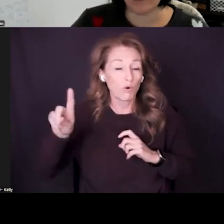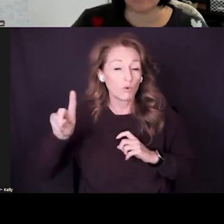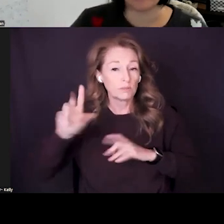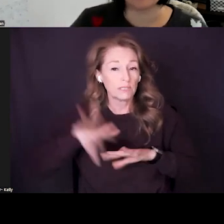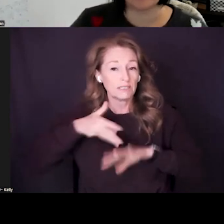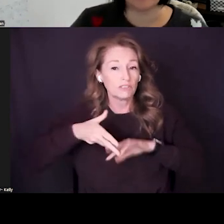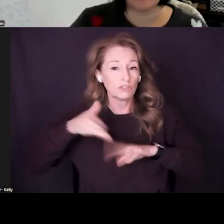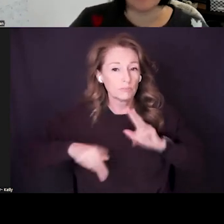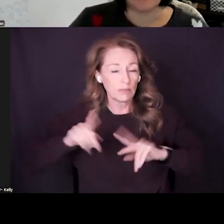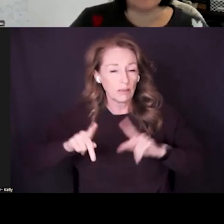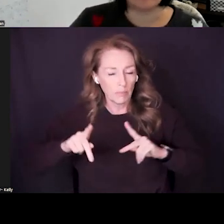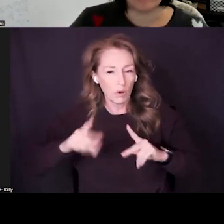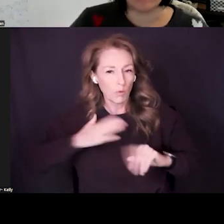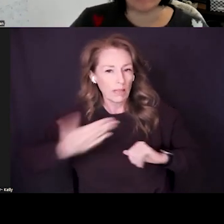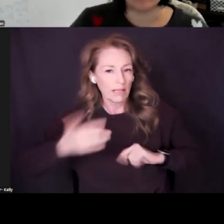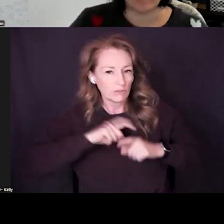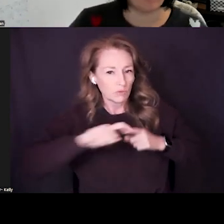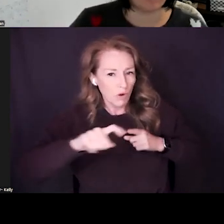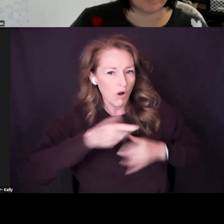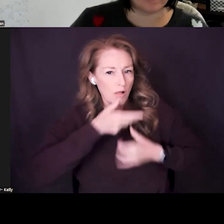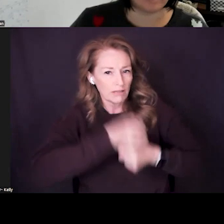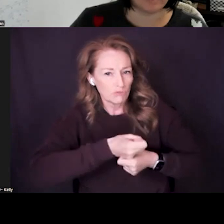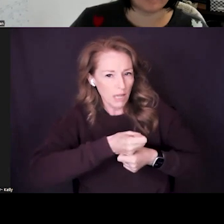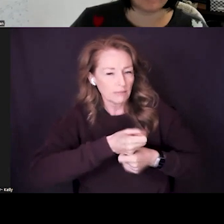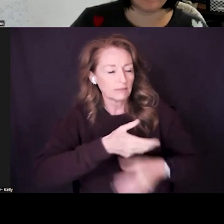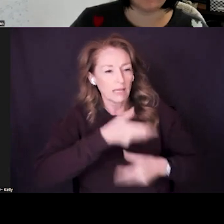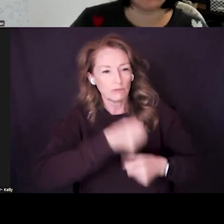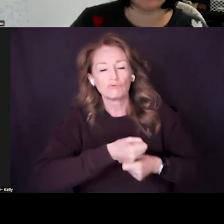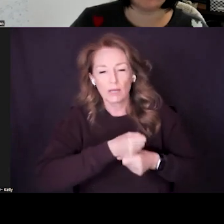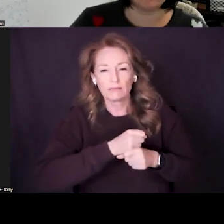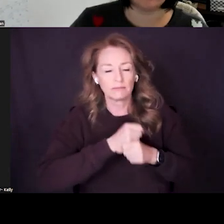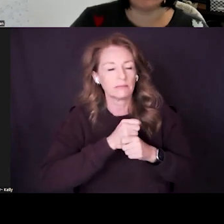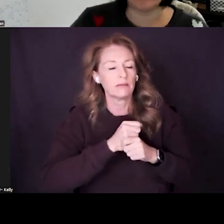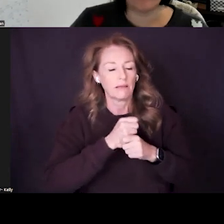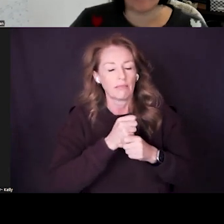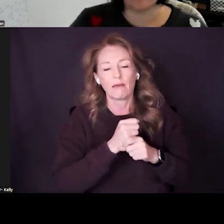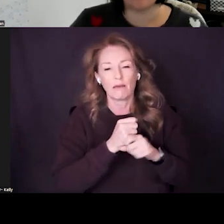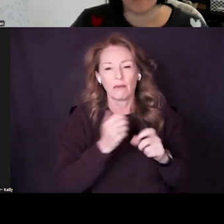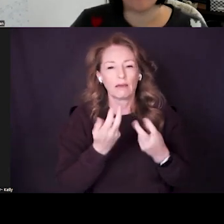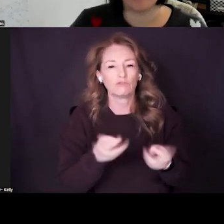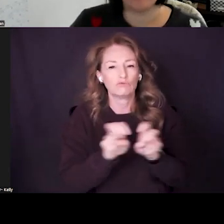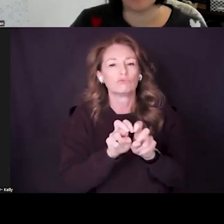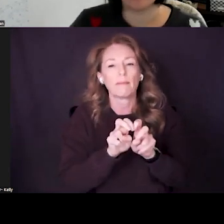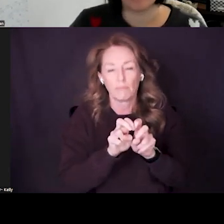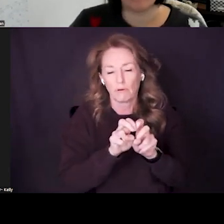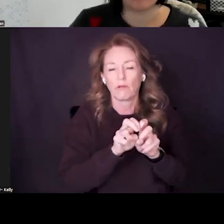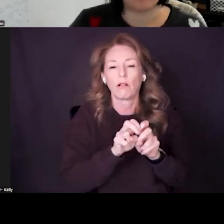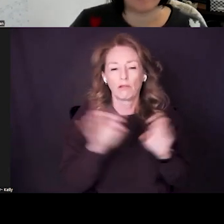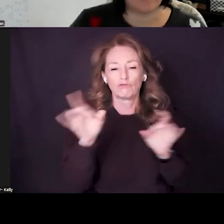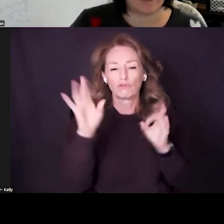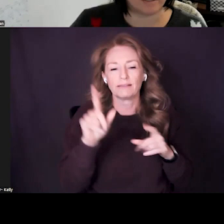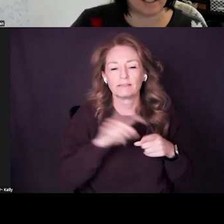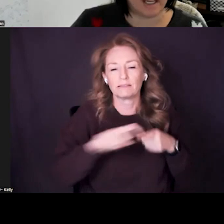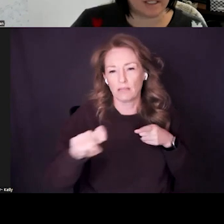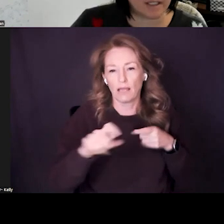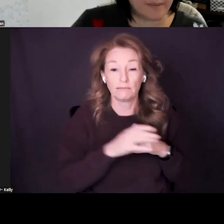trust the crisis text line and trust their tribal crisis lines if they do have one, which is really awesome